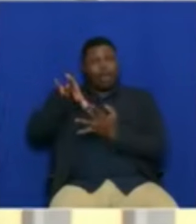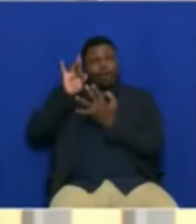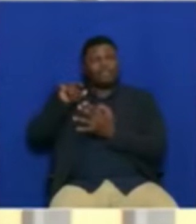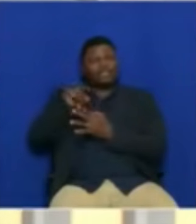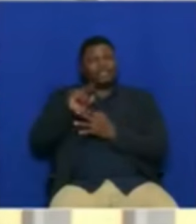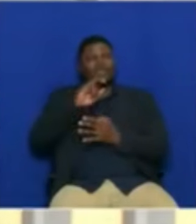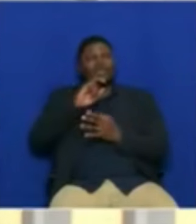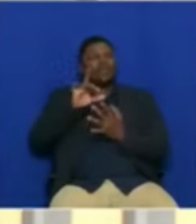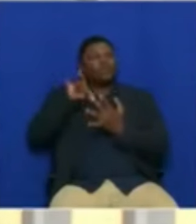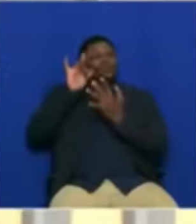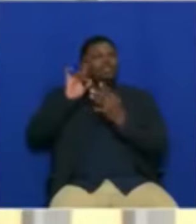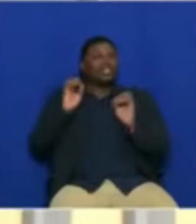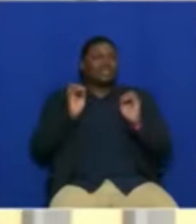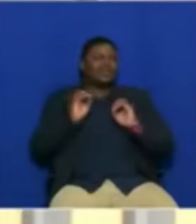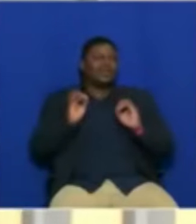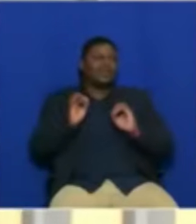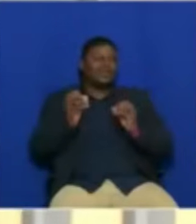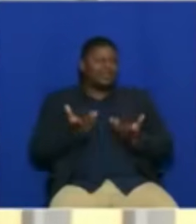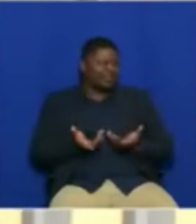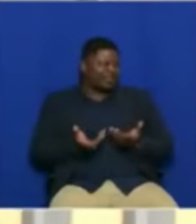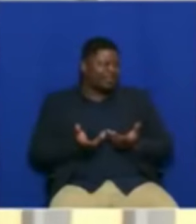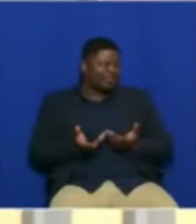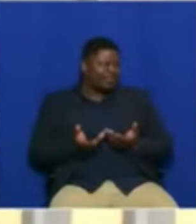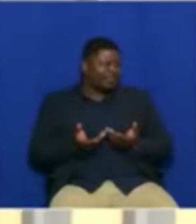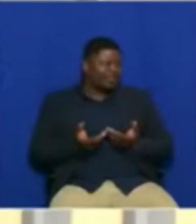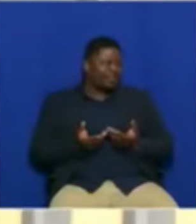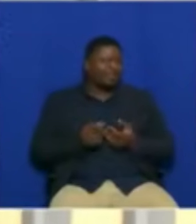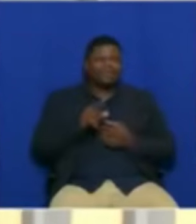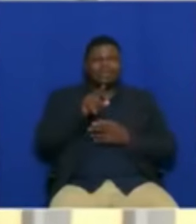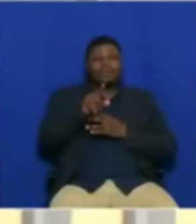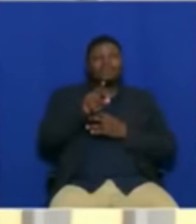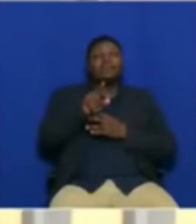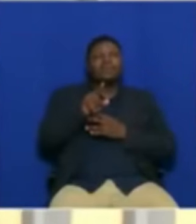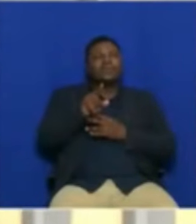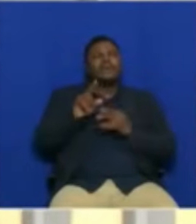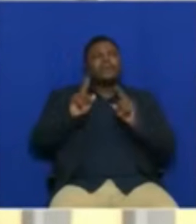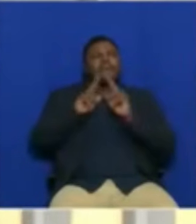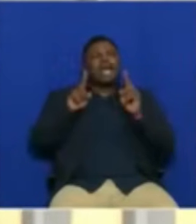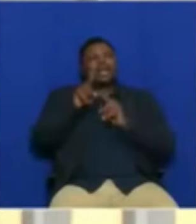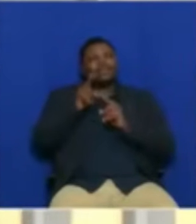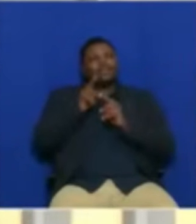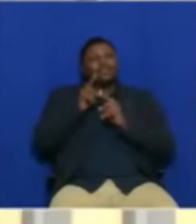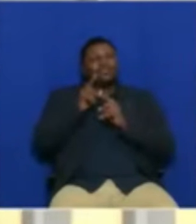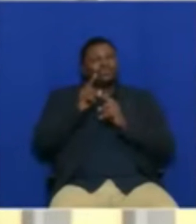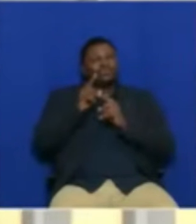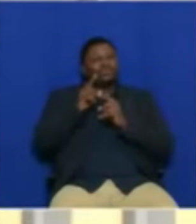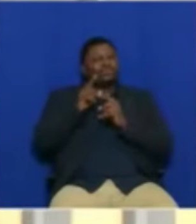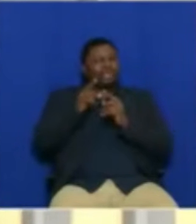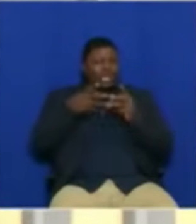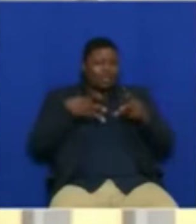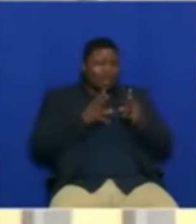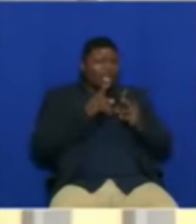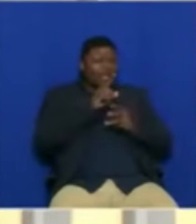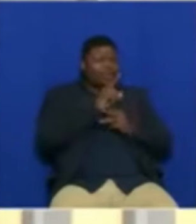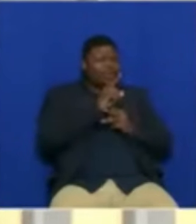more intrusive and quite punitive way of bringing them to court?